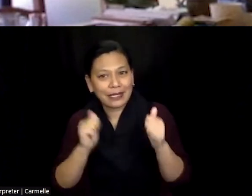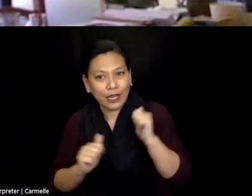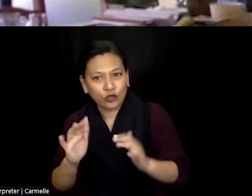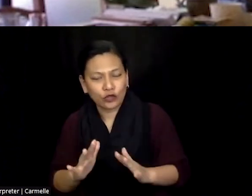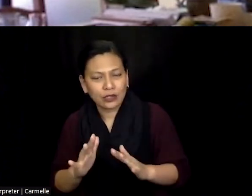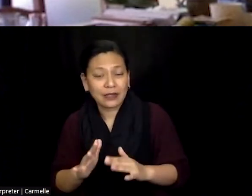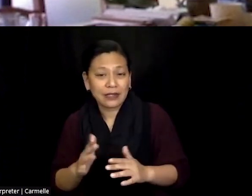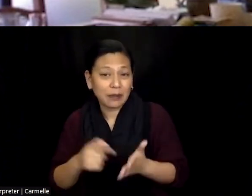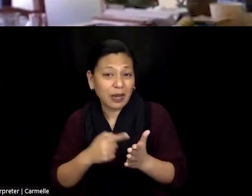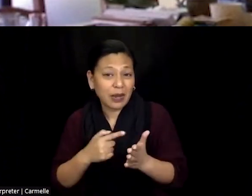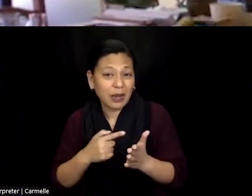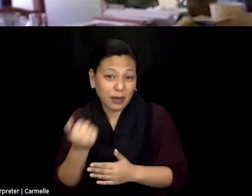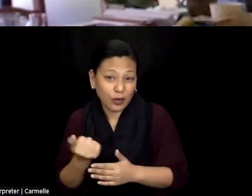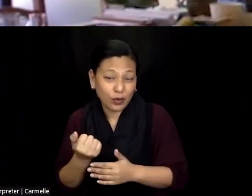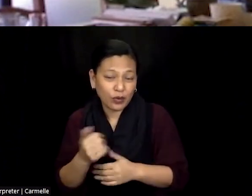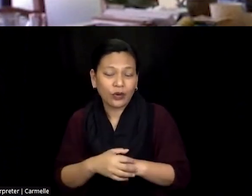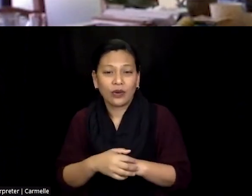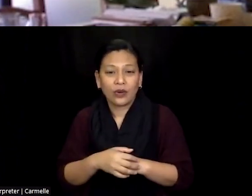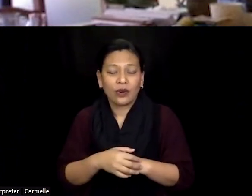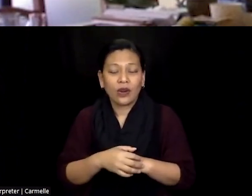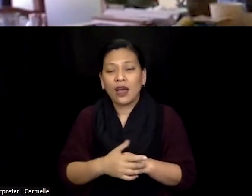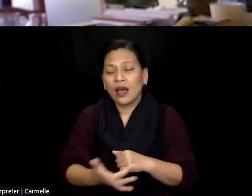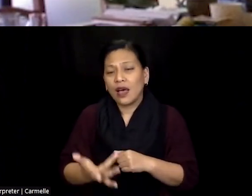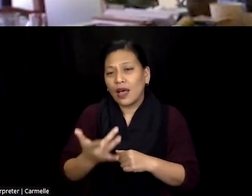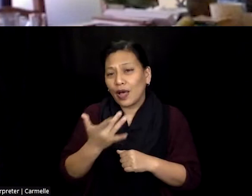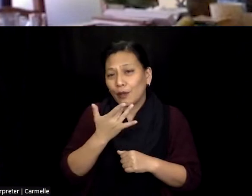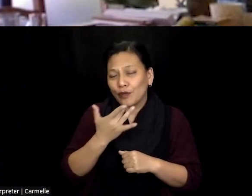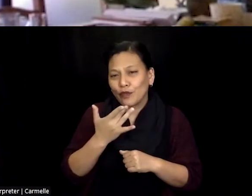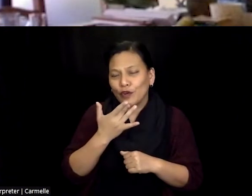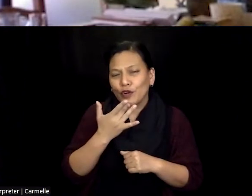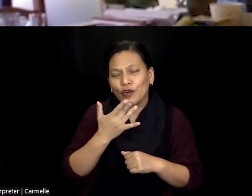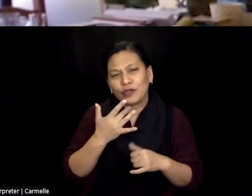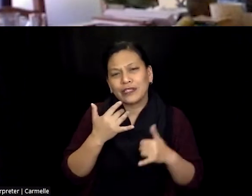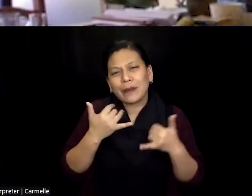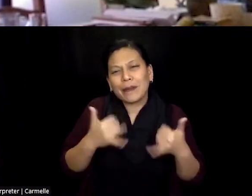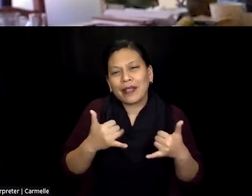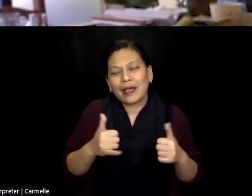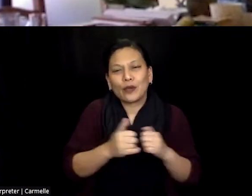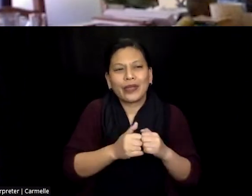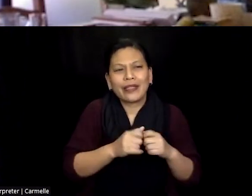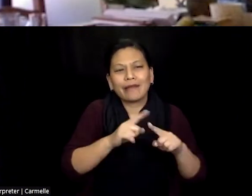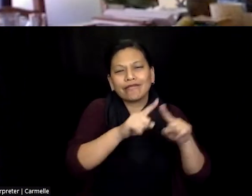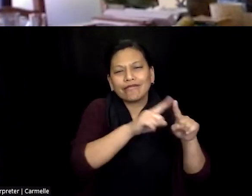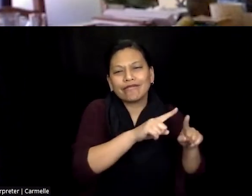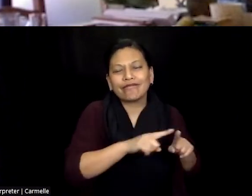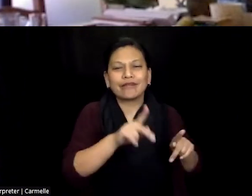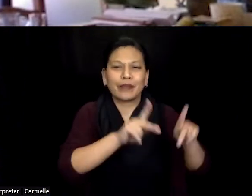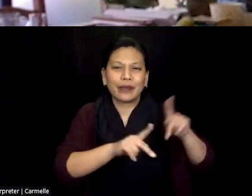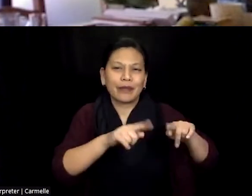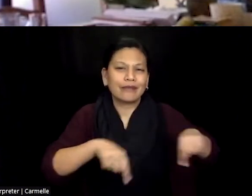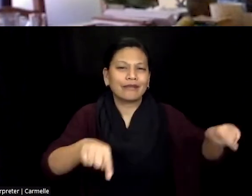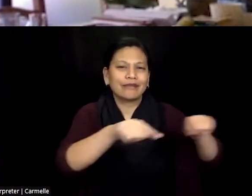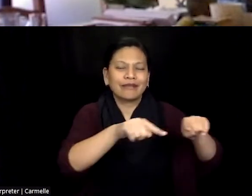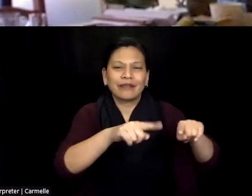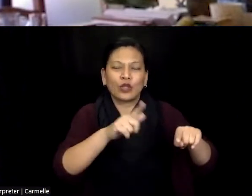doesn't. So I prefer to play in this sandbox because you're able to show the full